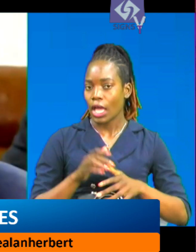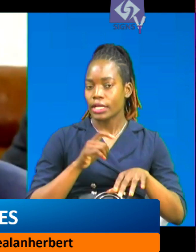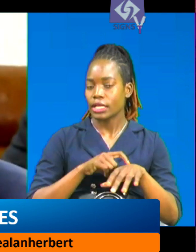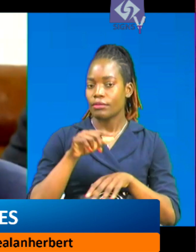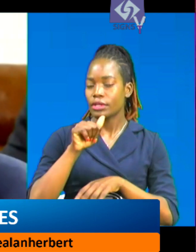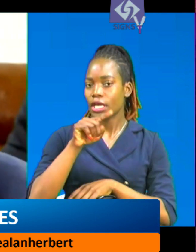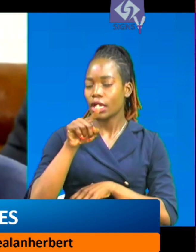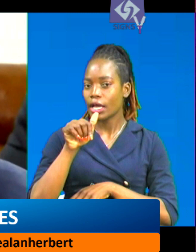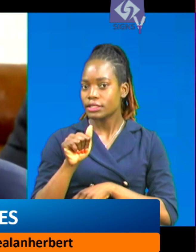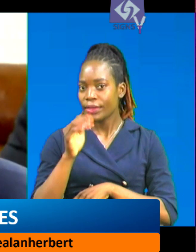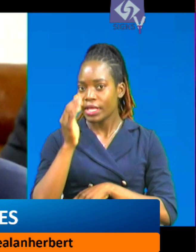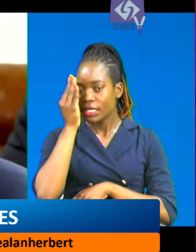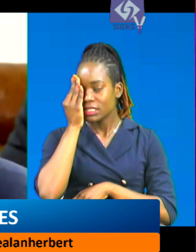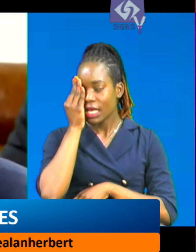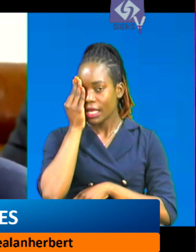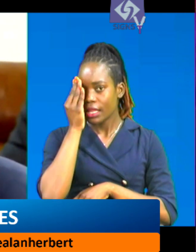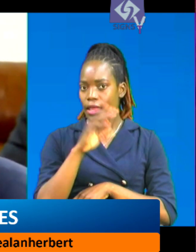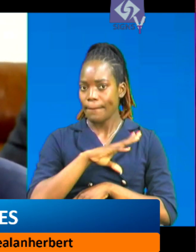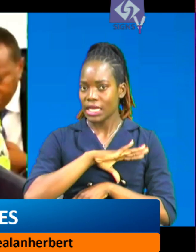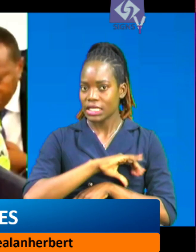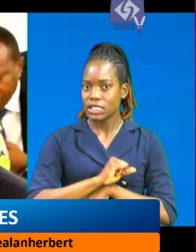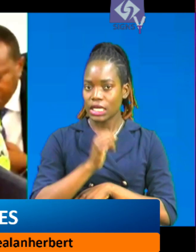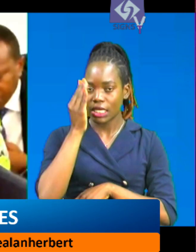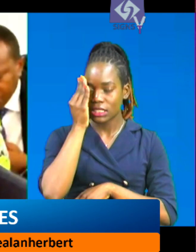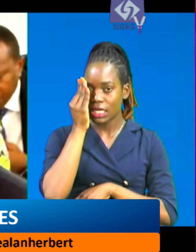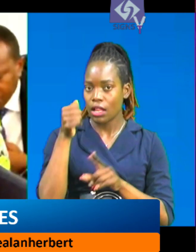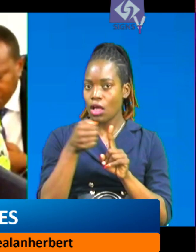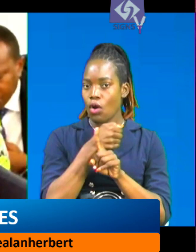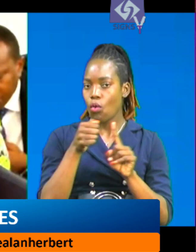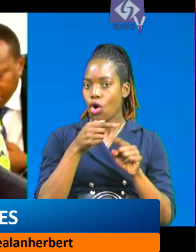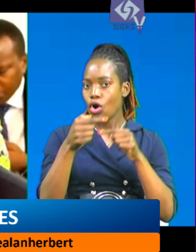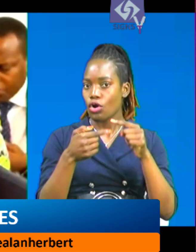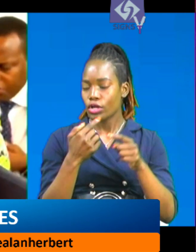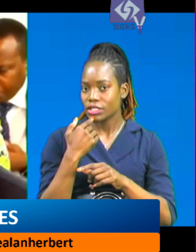continues, and that could go as high as $150